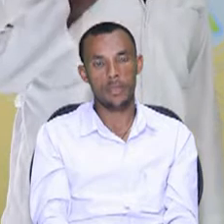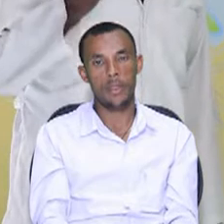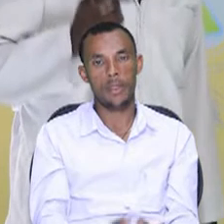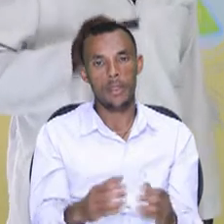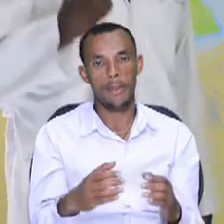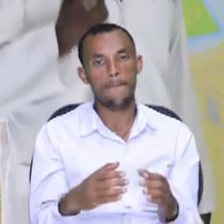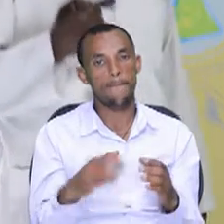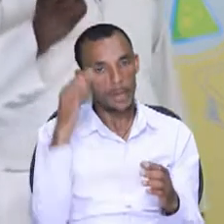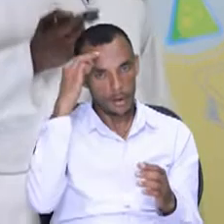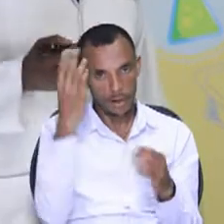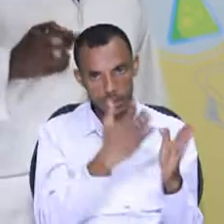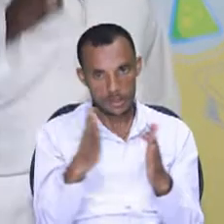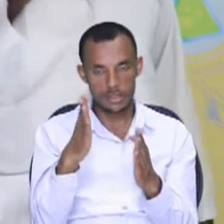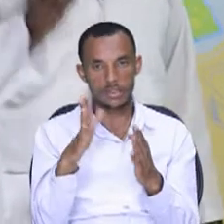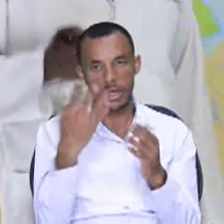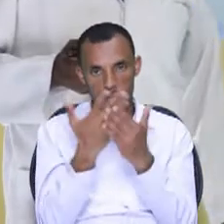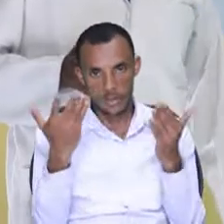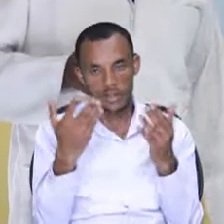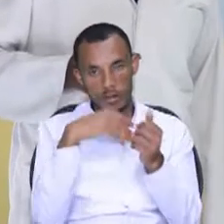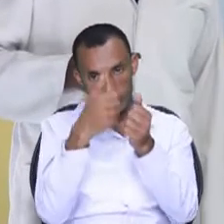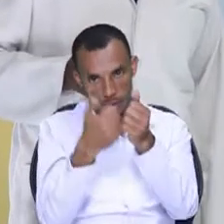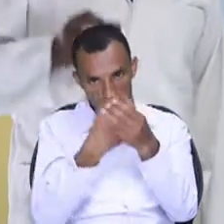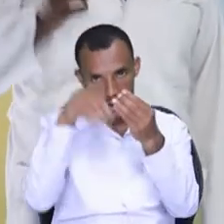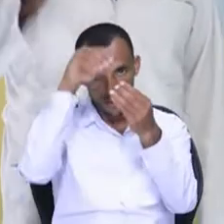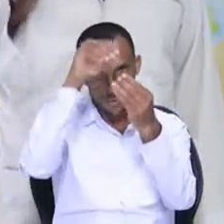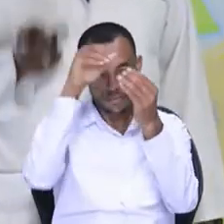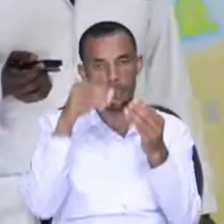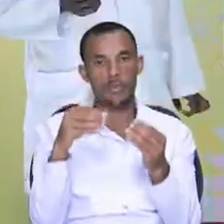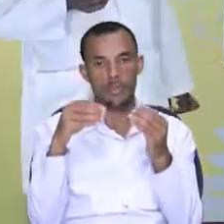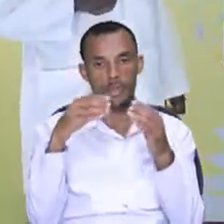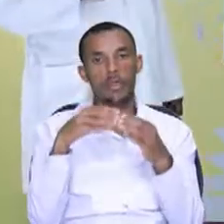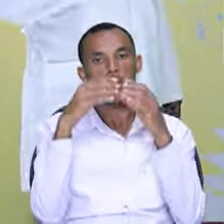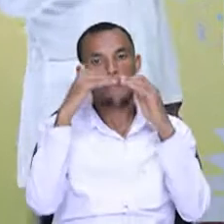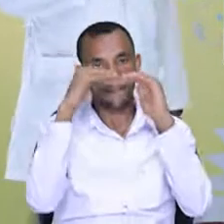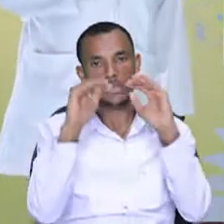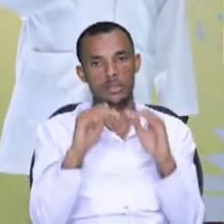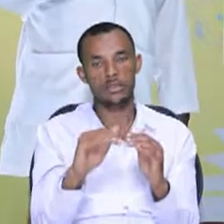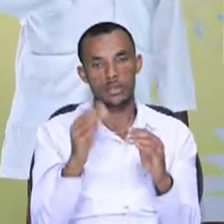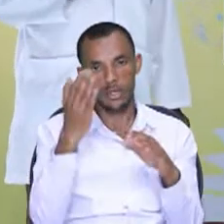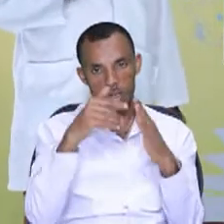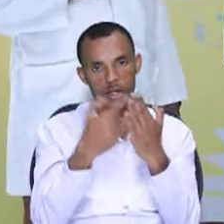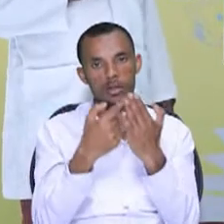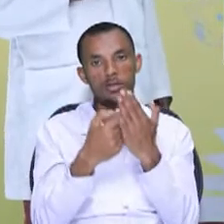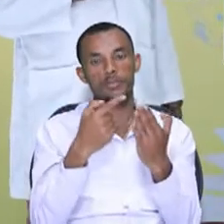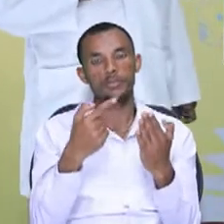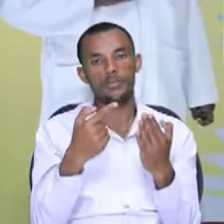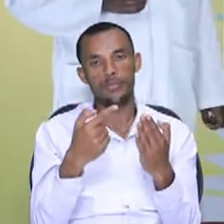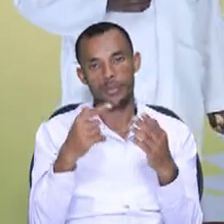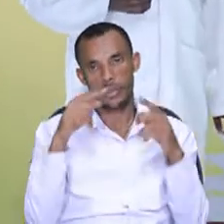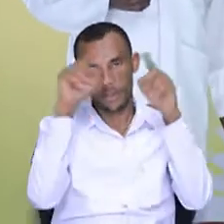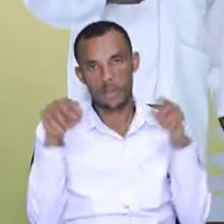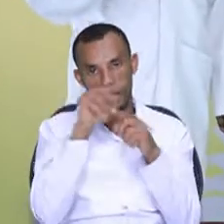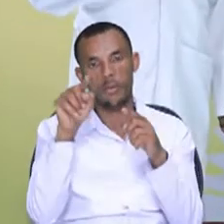Mendeleev arranged the known elements in order to increasing atomic mass. In Mendeleev periodic table,